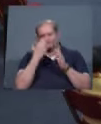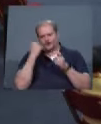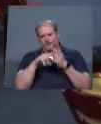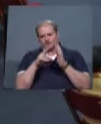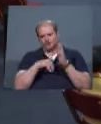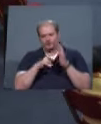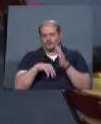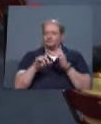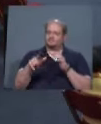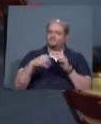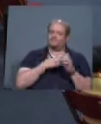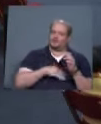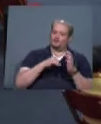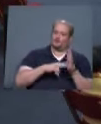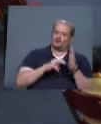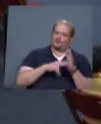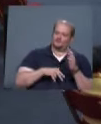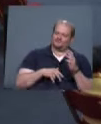Madam Clerk,